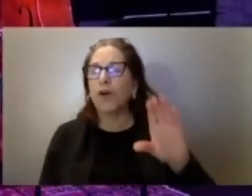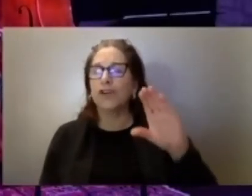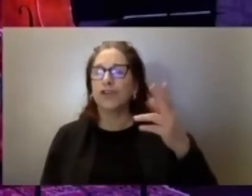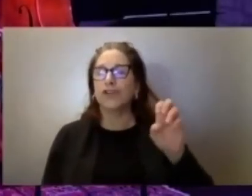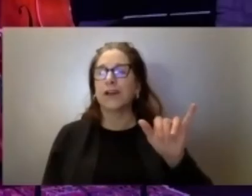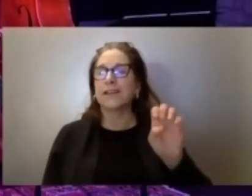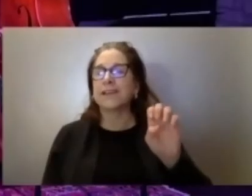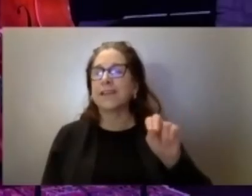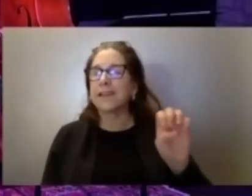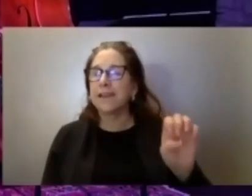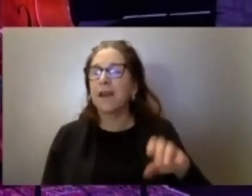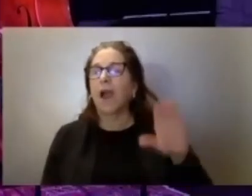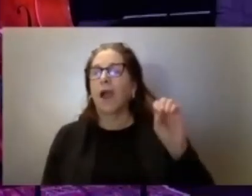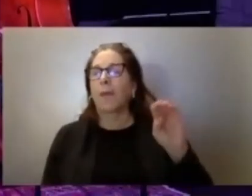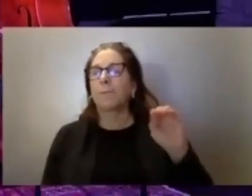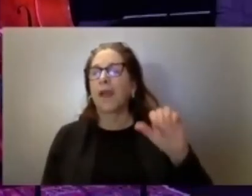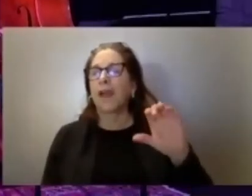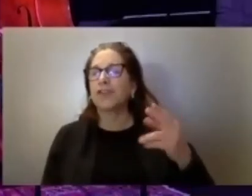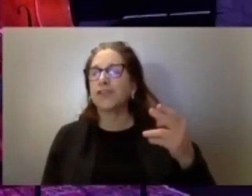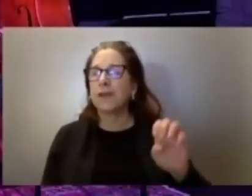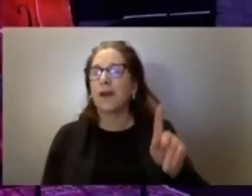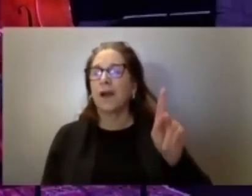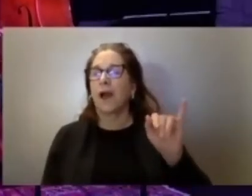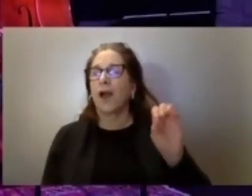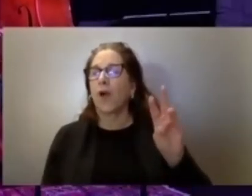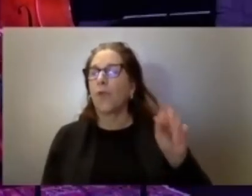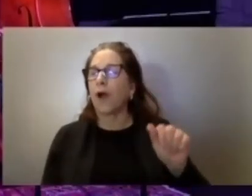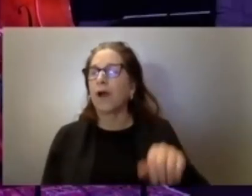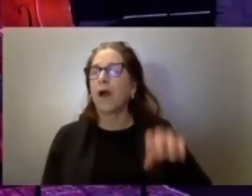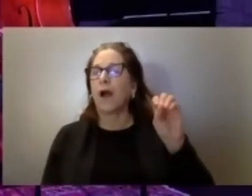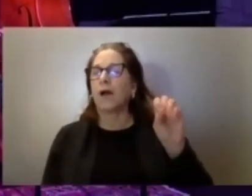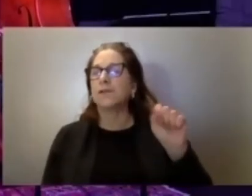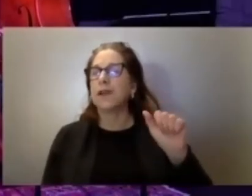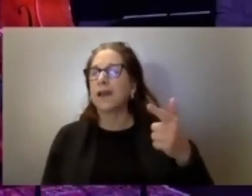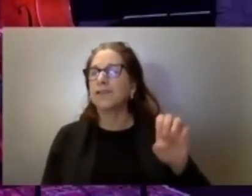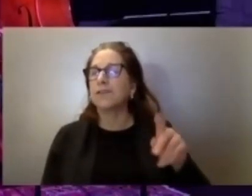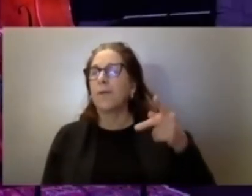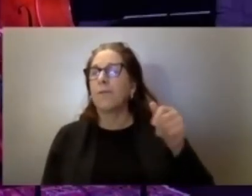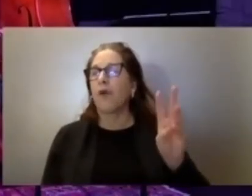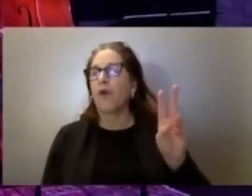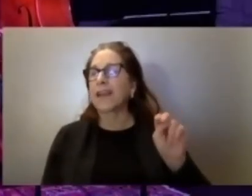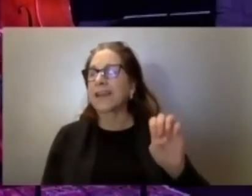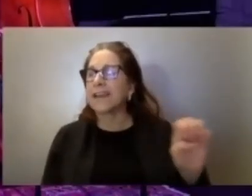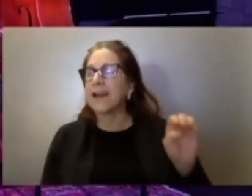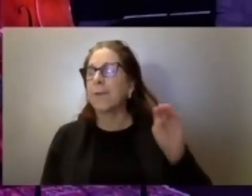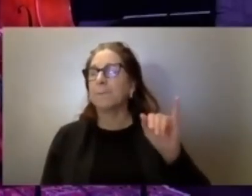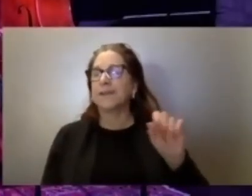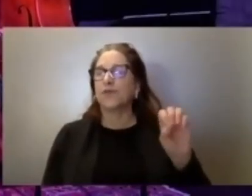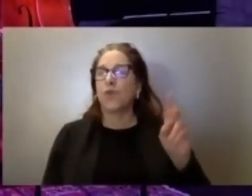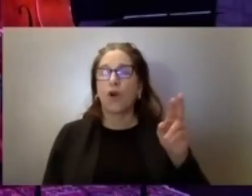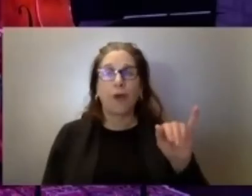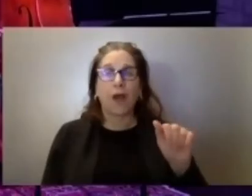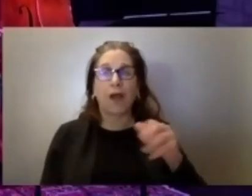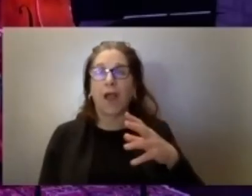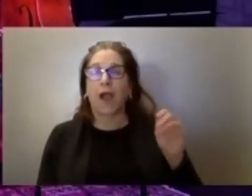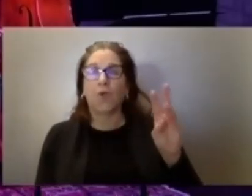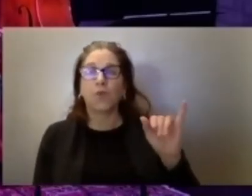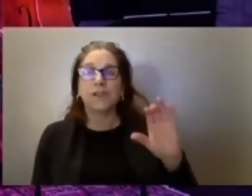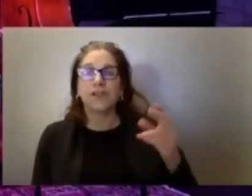Comanche, Kiowa, Osage, Pawnee, Missouri, and Wichita. Even the Ice Age stopped here at Kansas